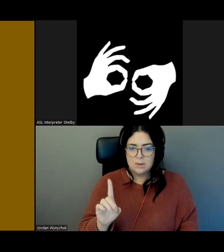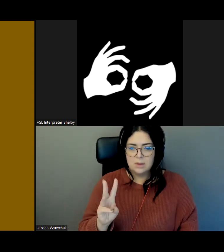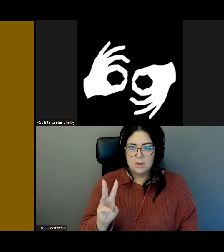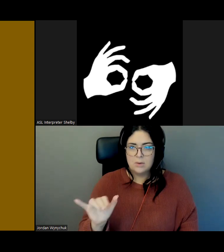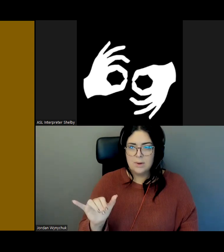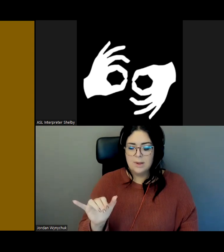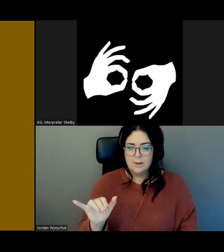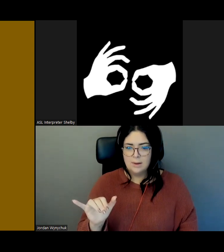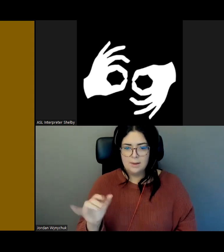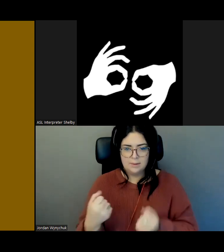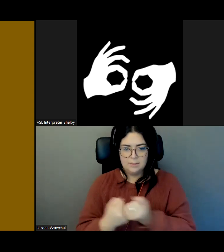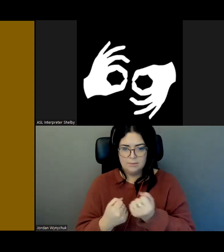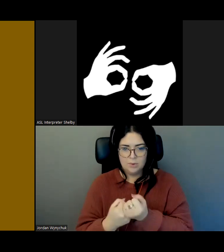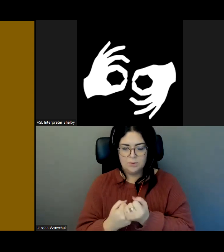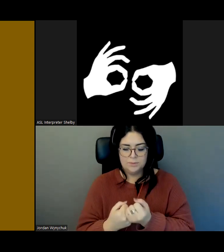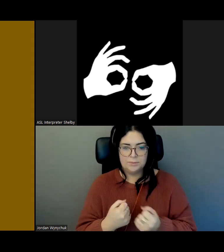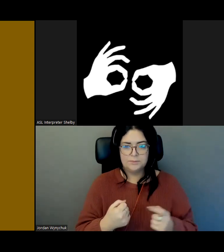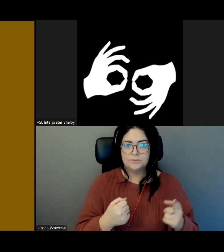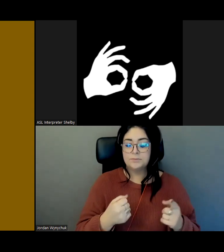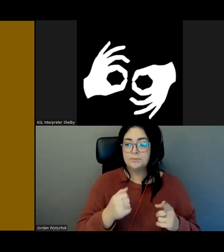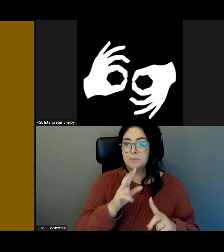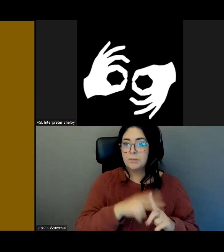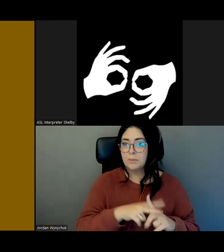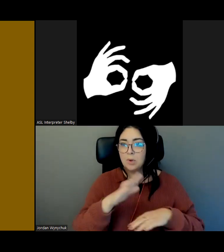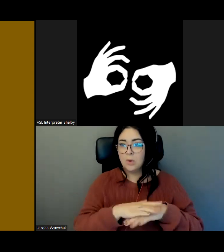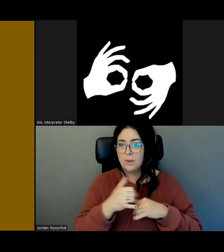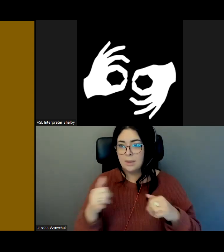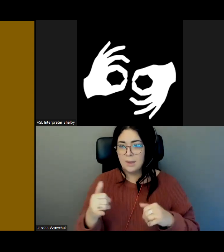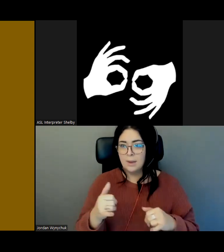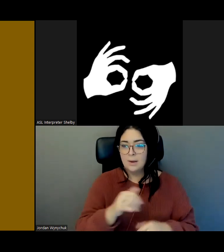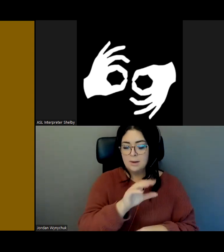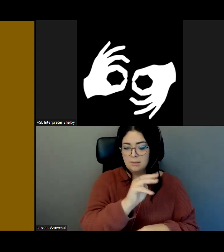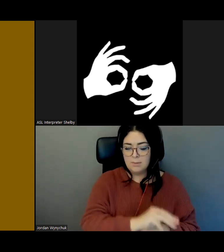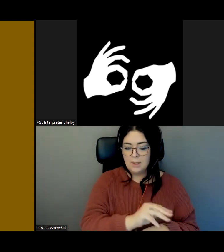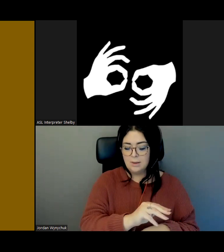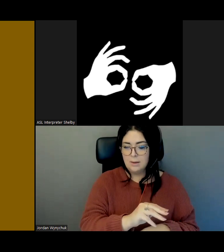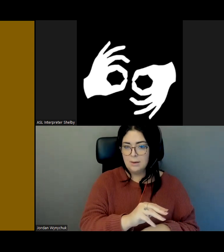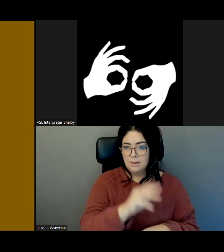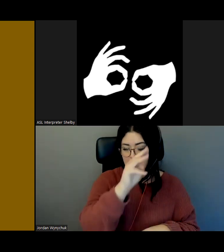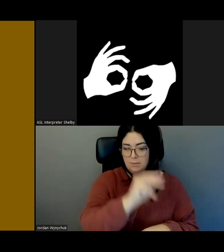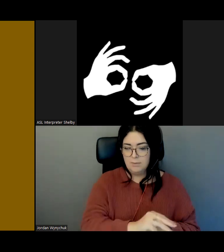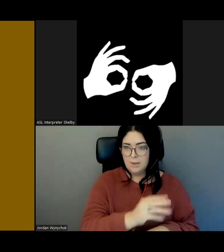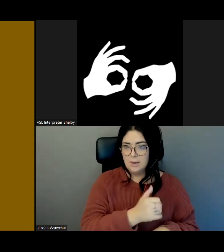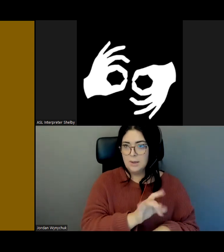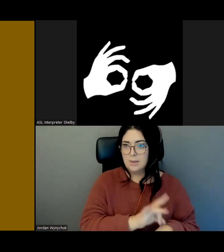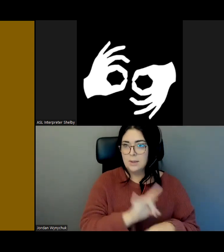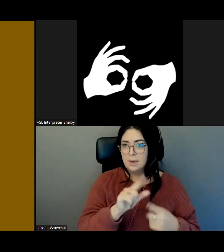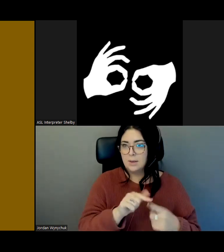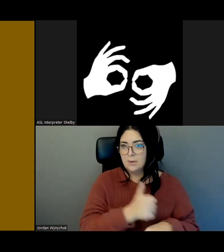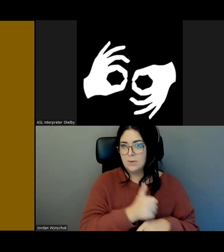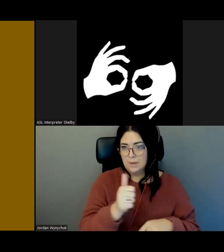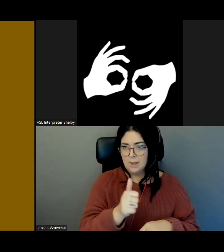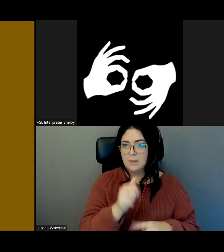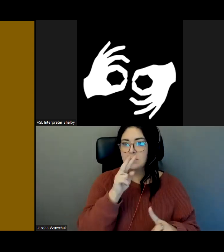And the bookings are online. The best time to book is every Monday between 10 a.m. or 8 a.m. to 10 a.m.